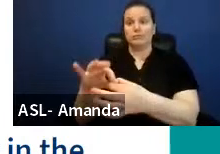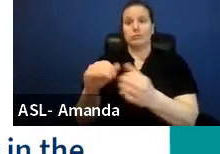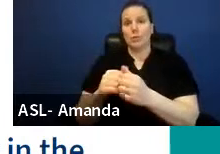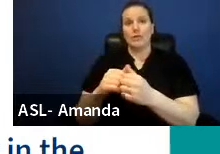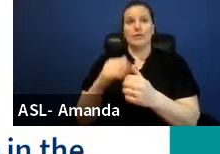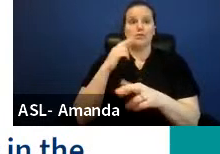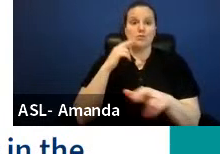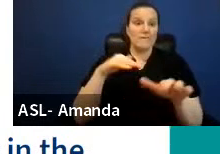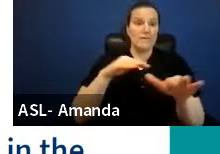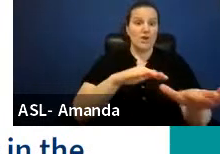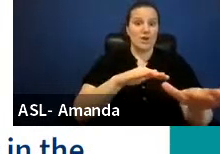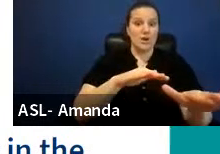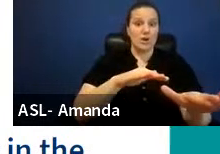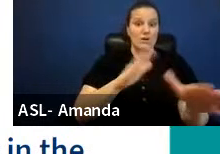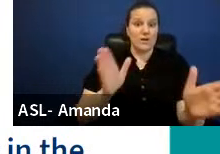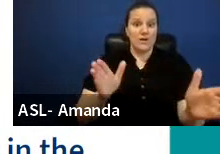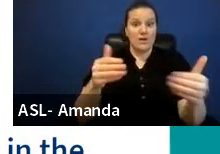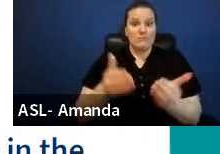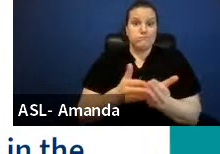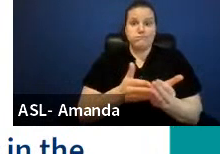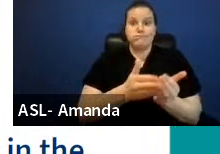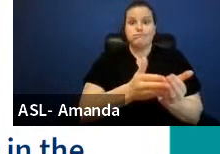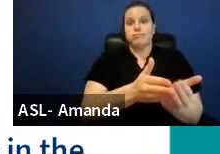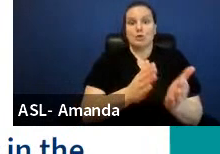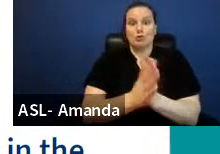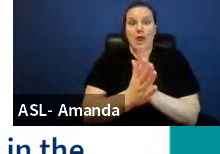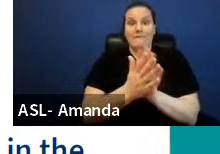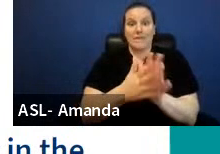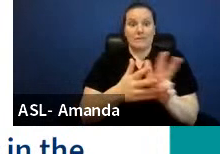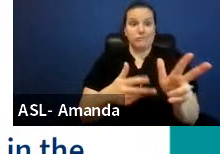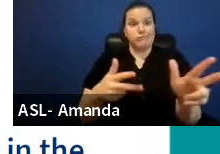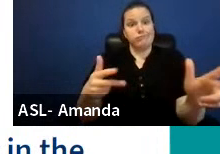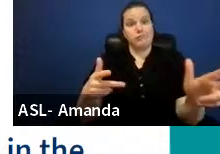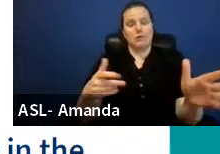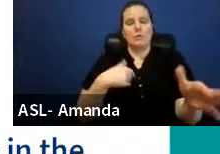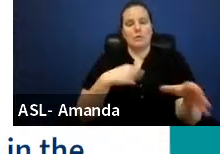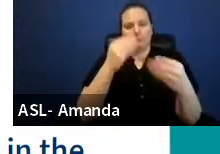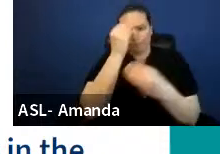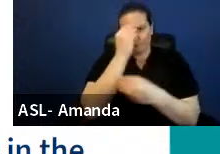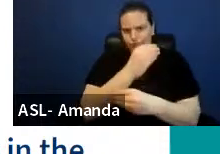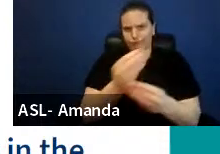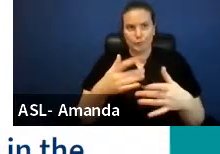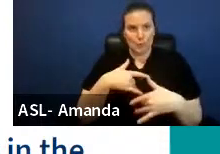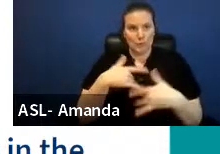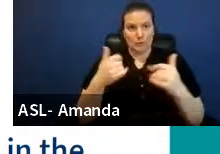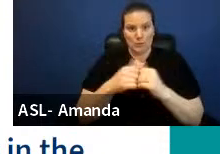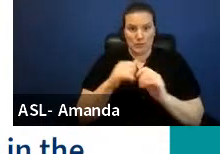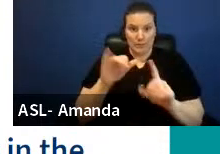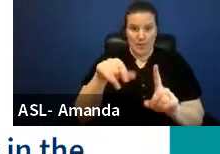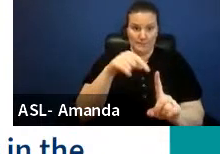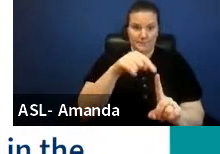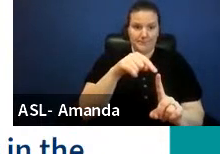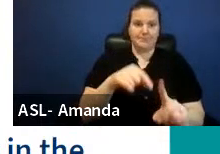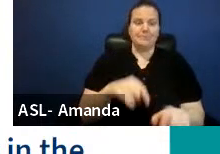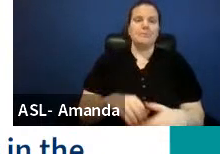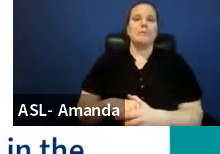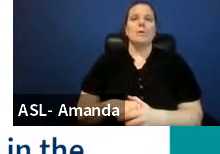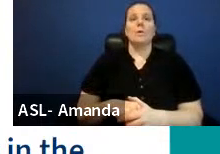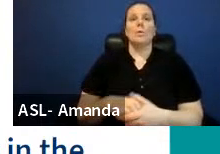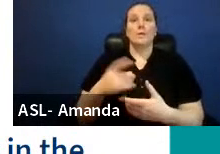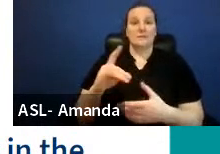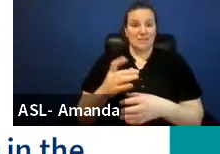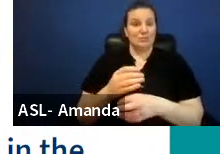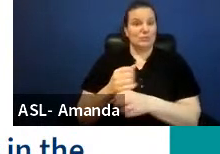river traffic. And so we wanted to provide an update around that. We did receive